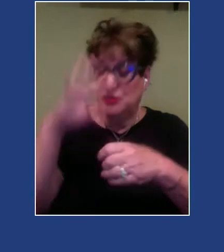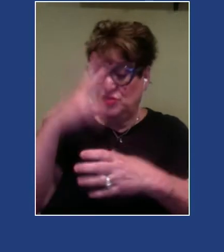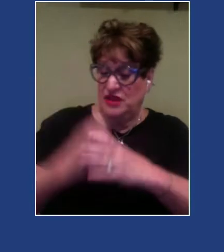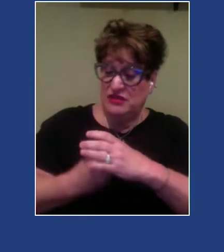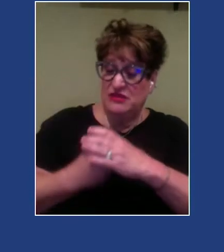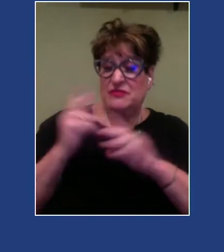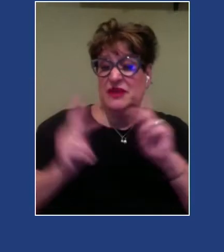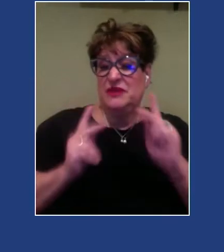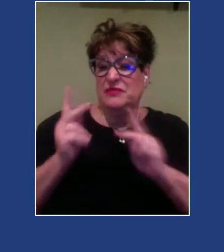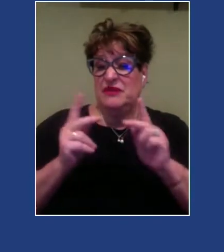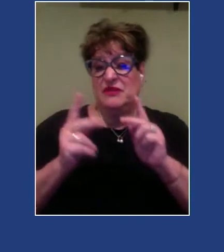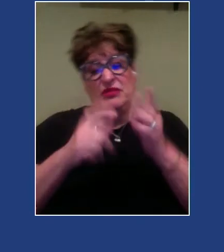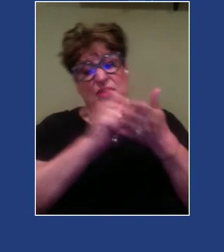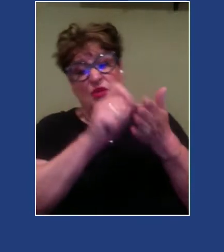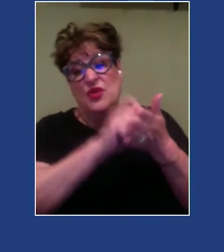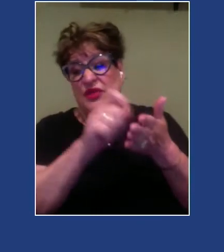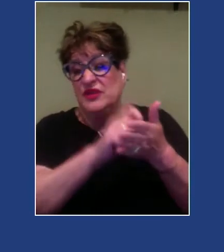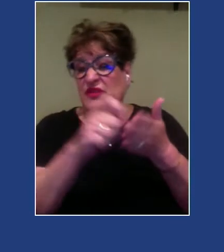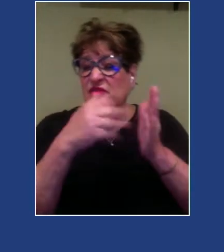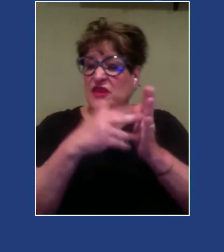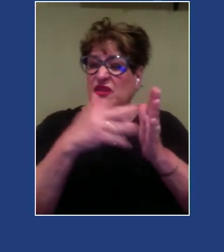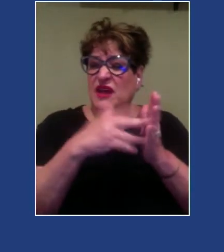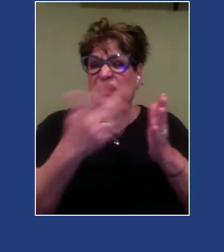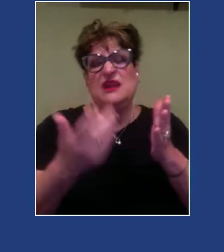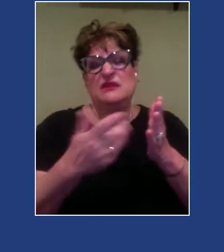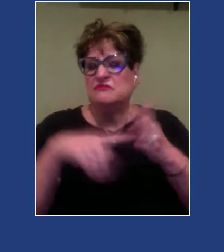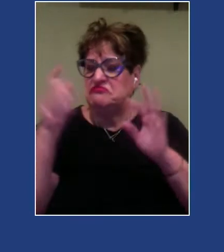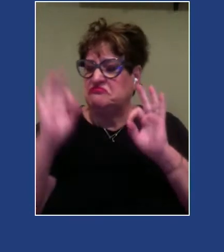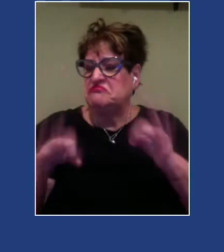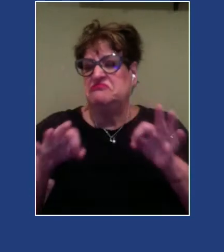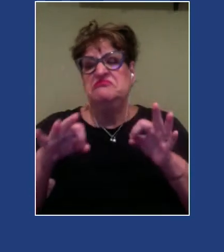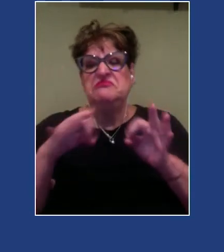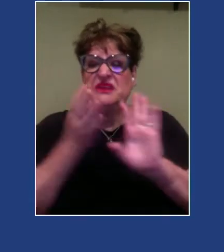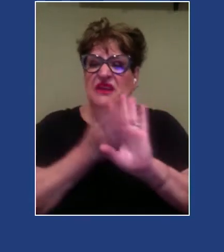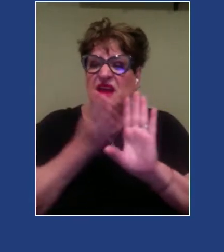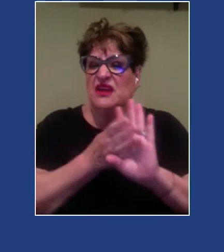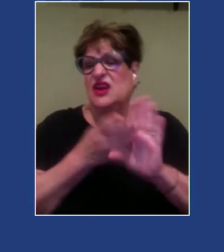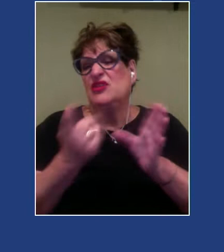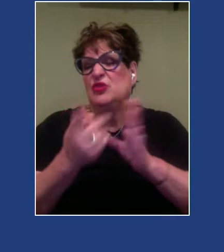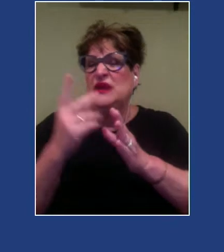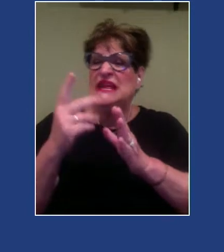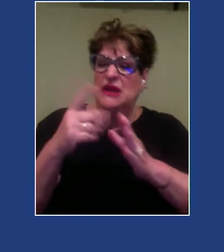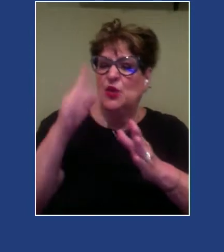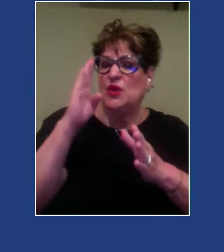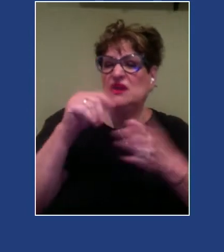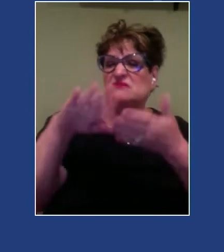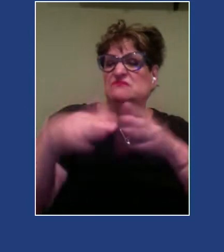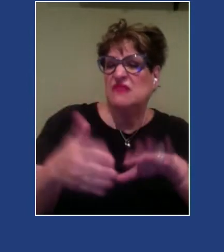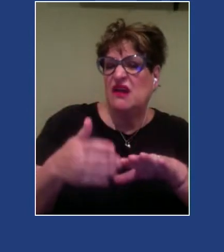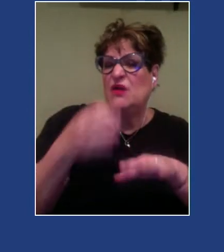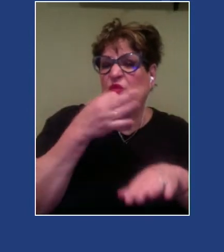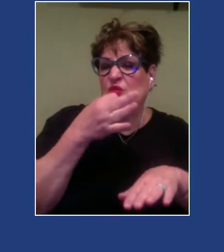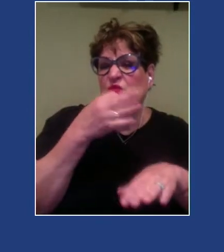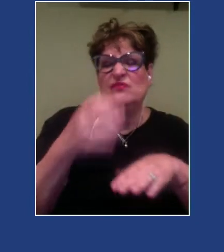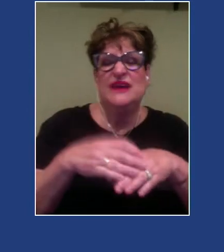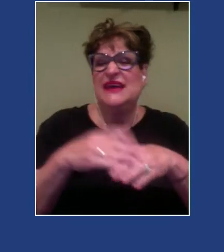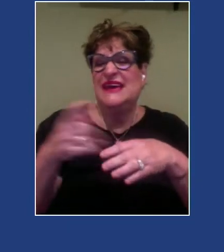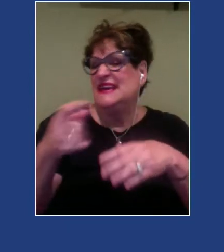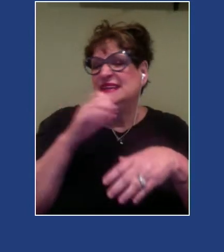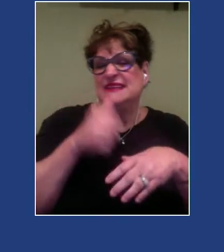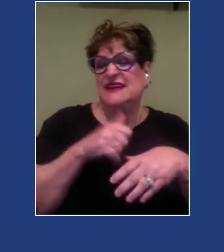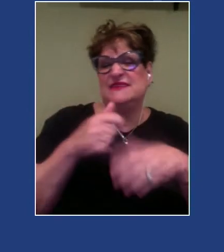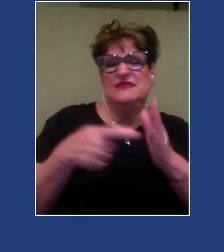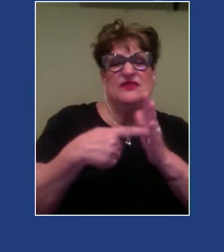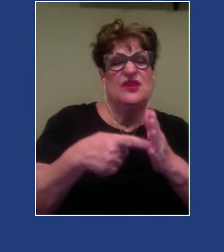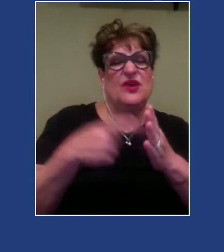The authors of these studies pretty consistently concluded that psychiatric morbidity among trans and gender diverse people doesn't indicate that a gender